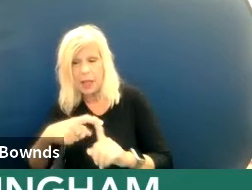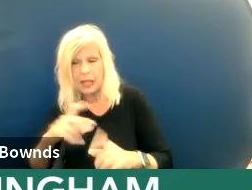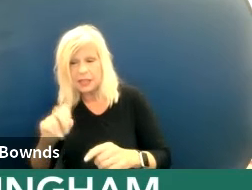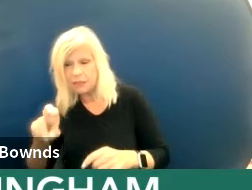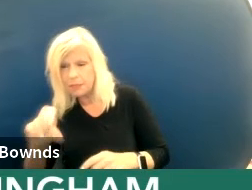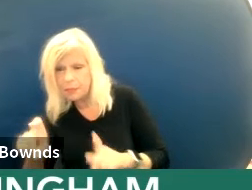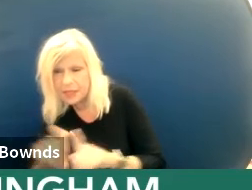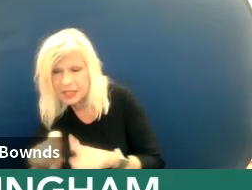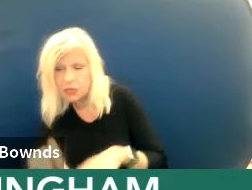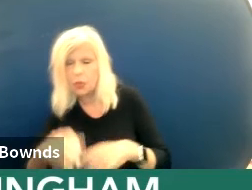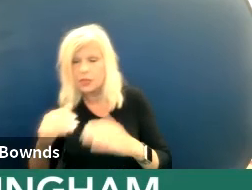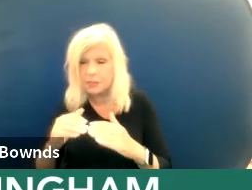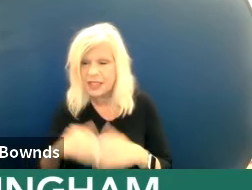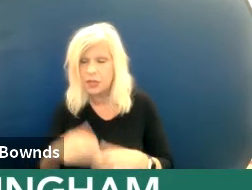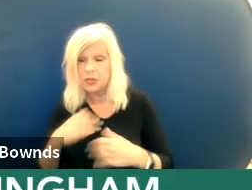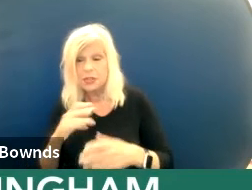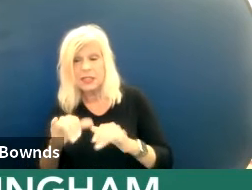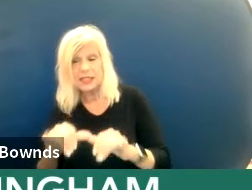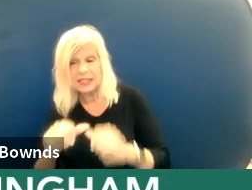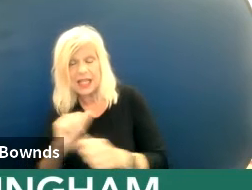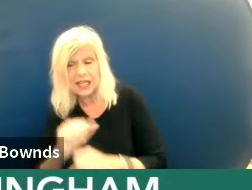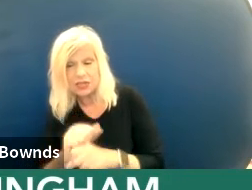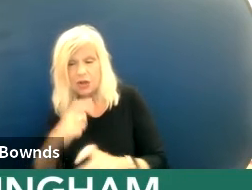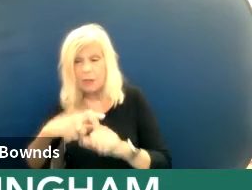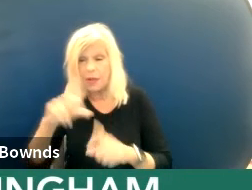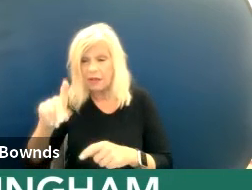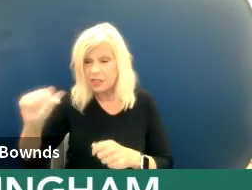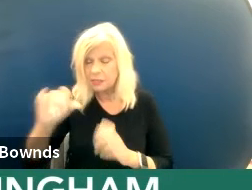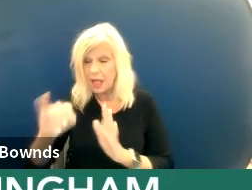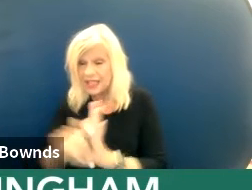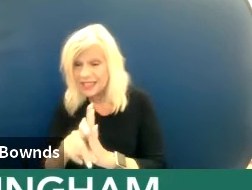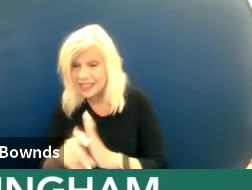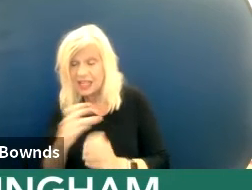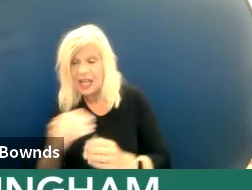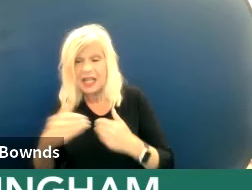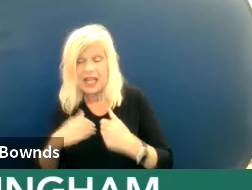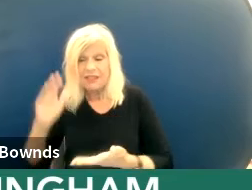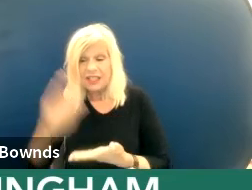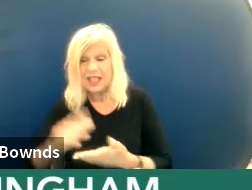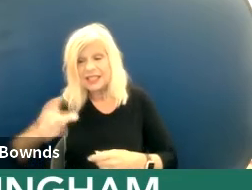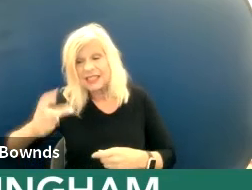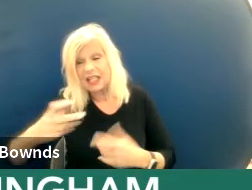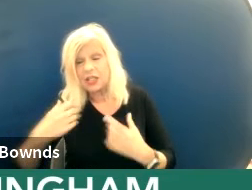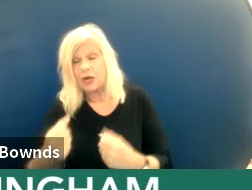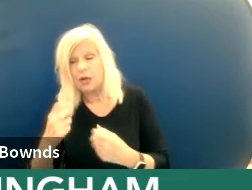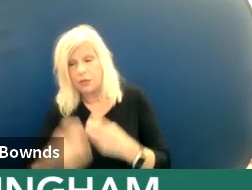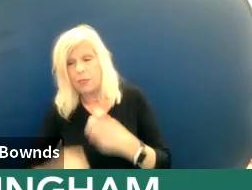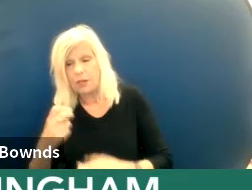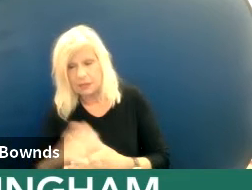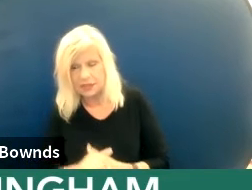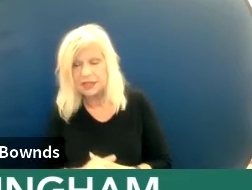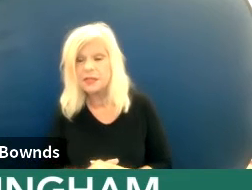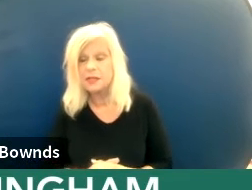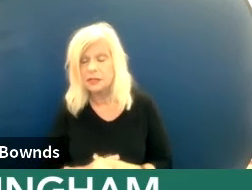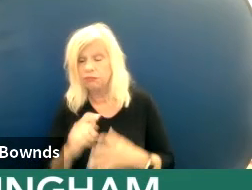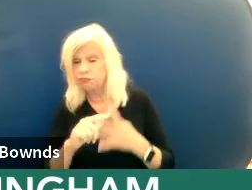peers, hold a steady job, have a positive disability identity, and have less secondary health complications. For